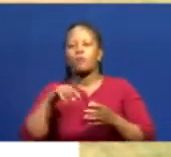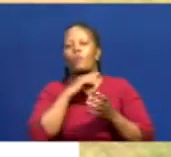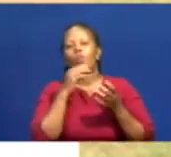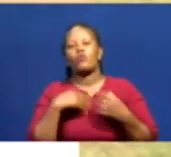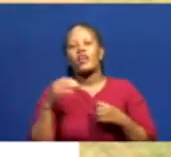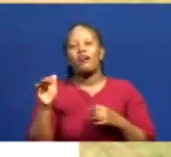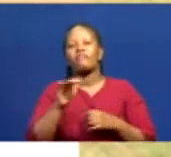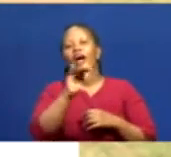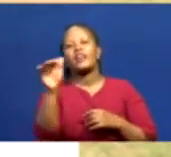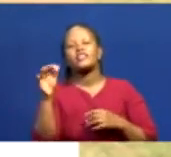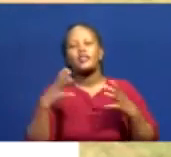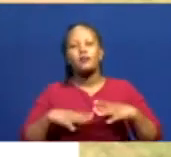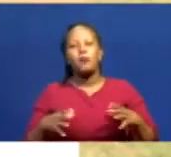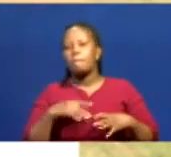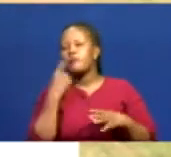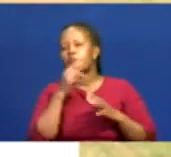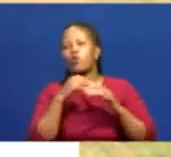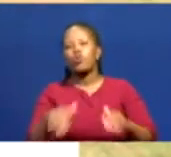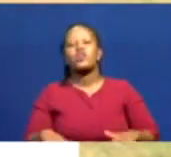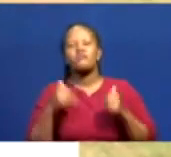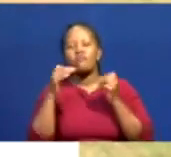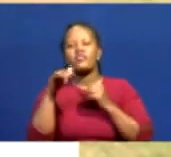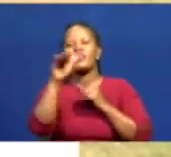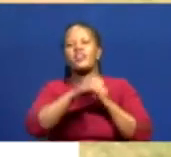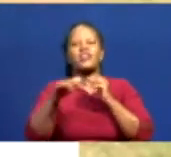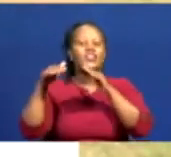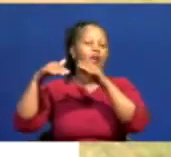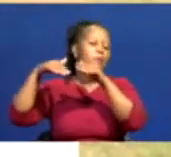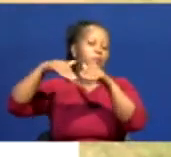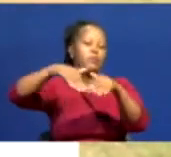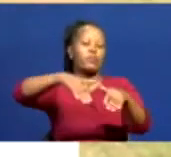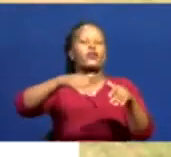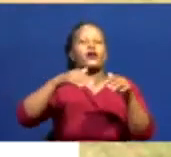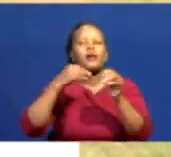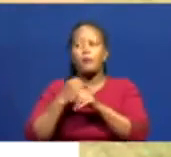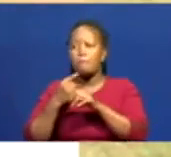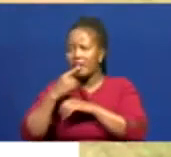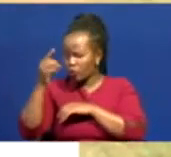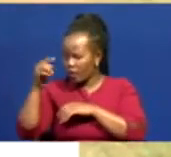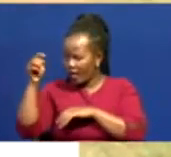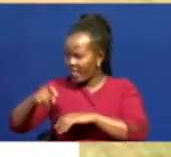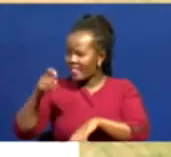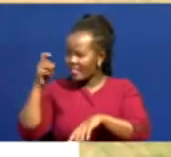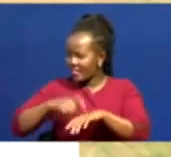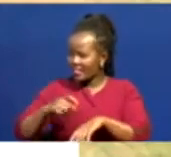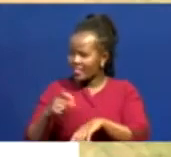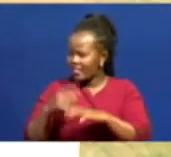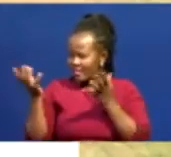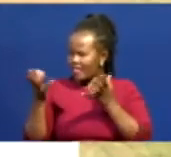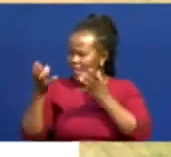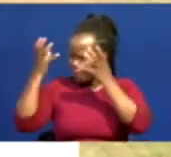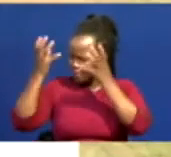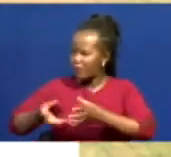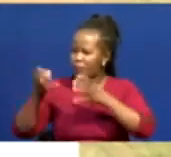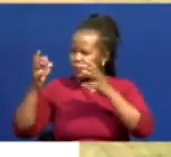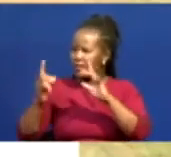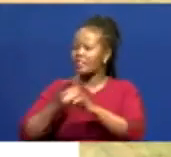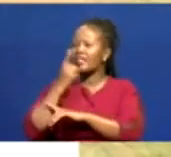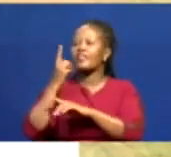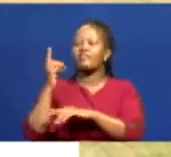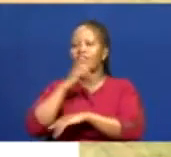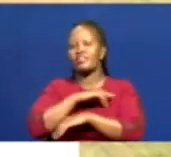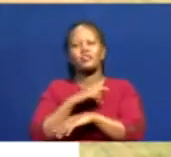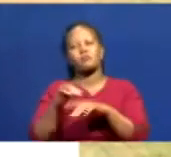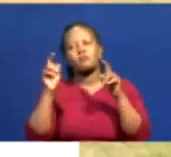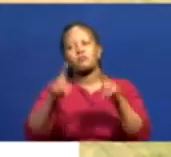katika sehemu ambazo ziko chini, wahakikisha kwamba wakati huo watakapoona tu hali ya mnyoko ikianza, kwa hivyo